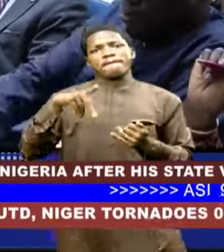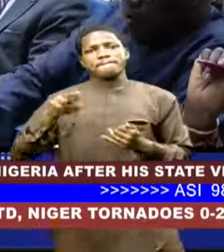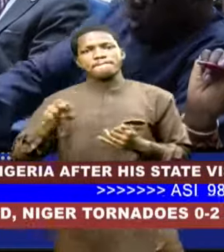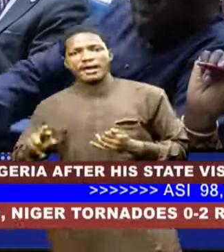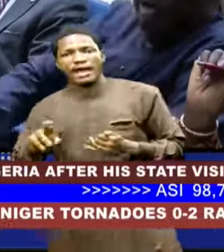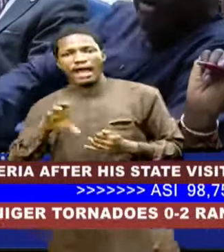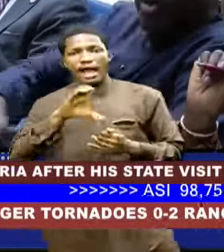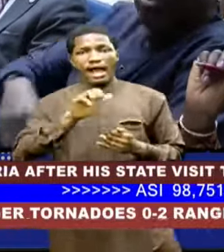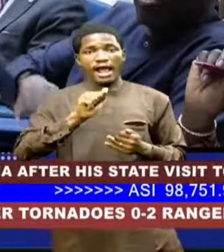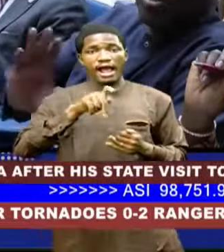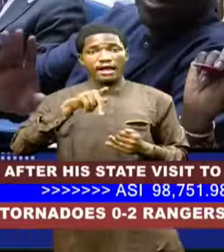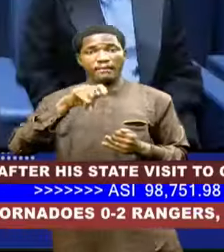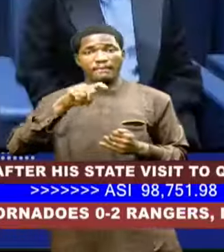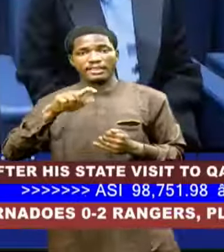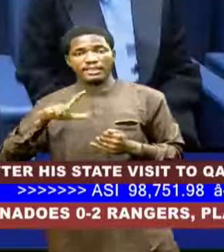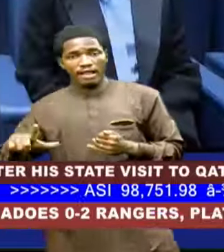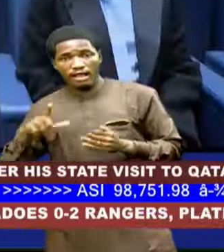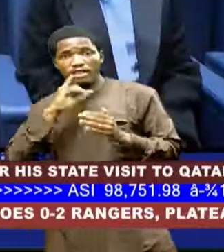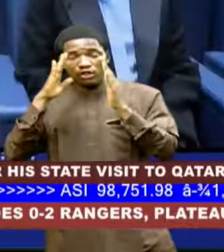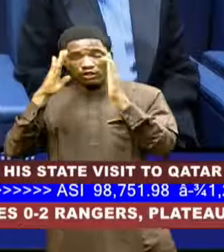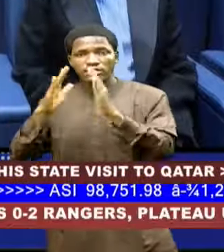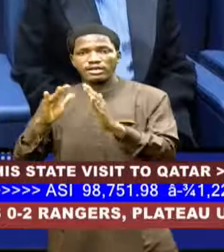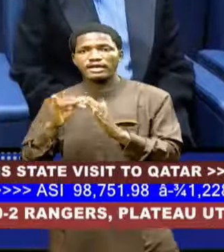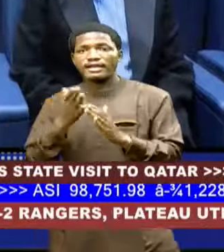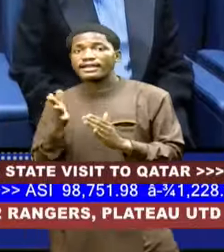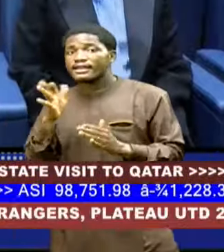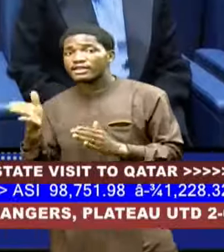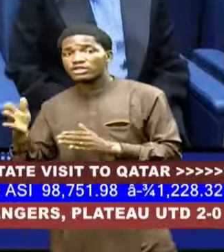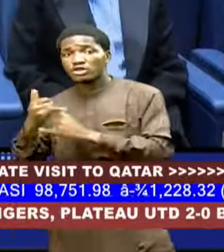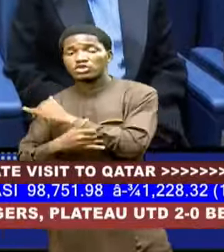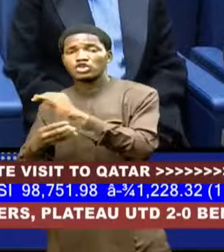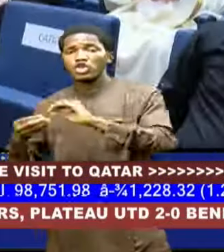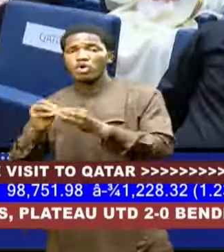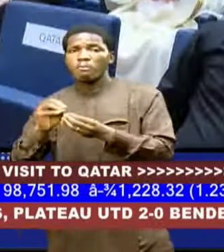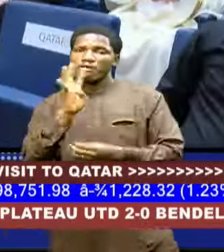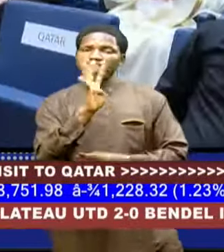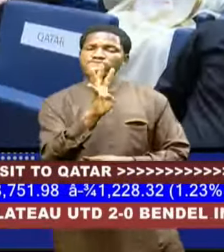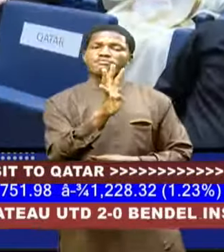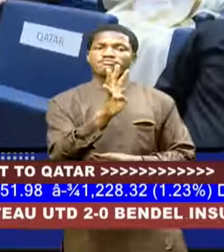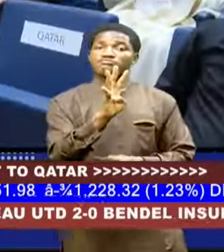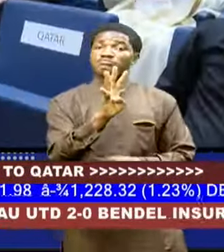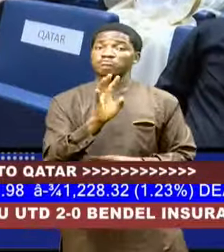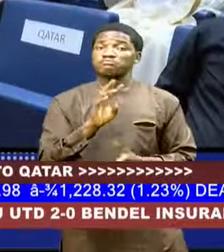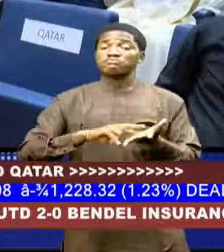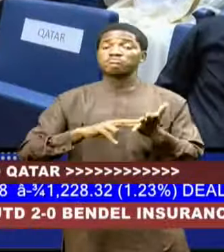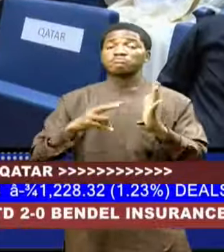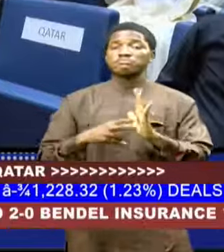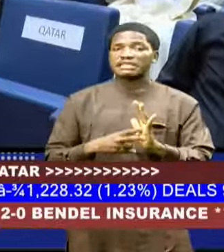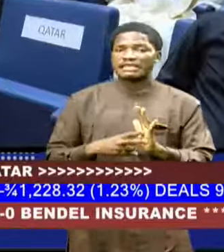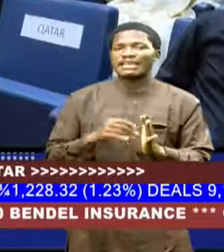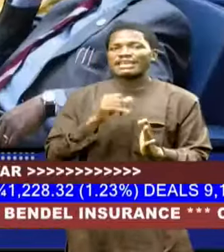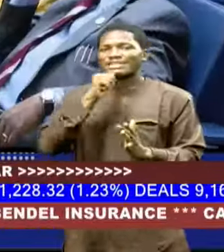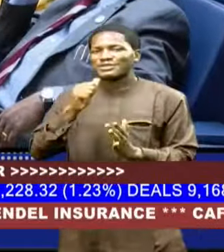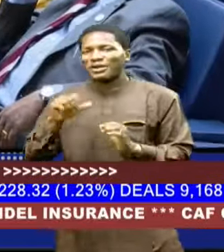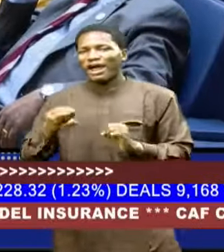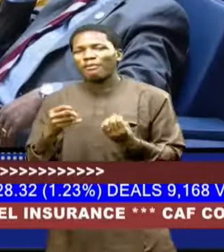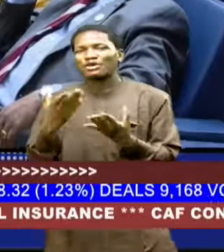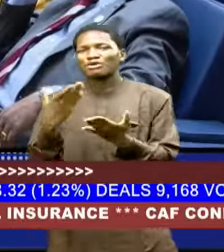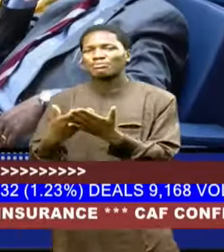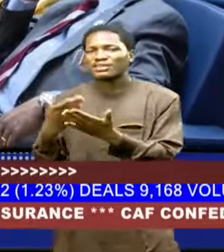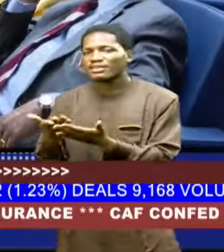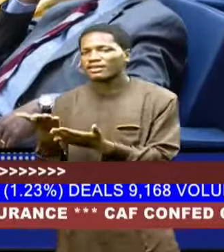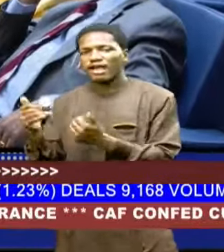and Singapore and Switzerland. They are number four. So it's not how much money they have, but